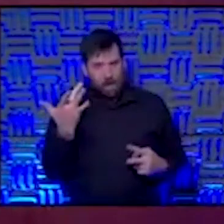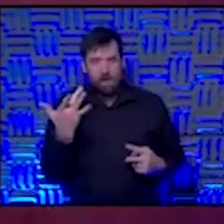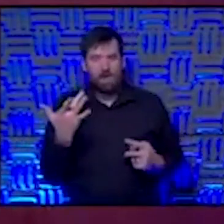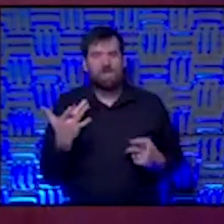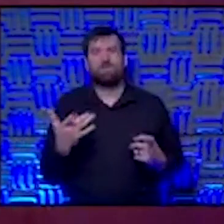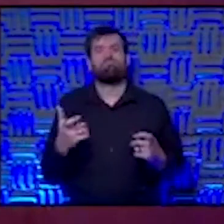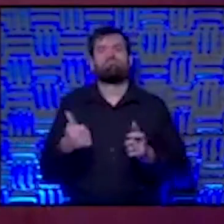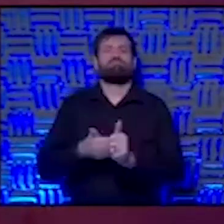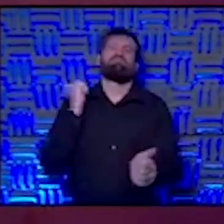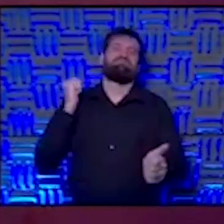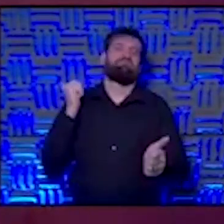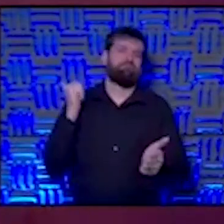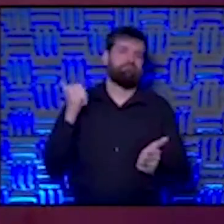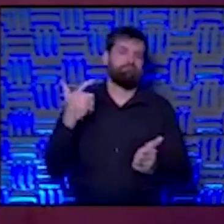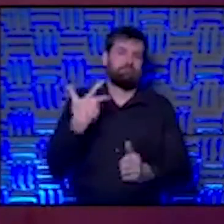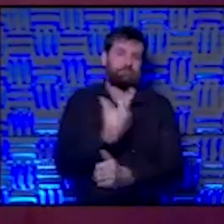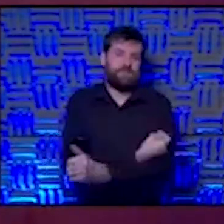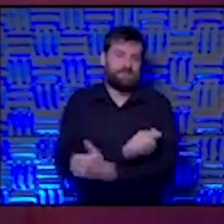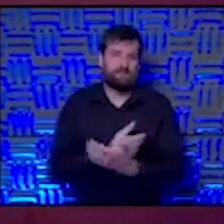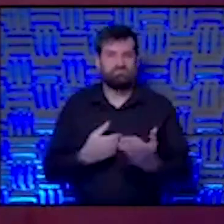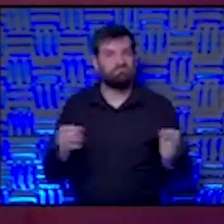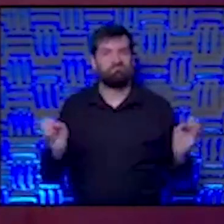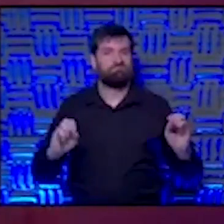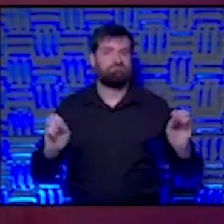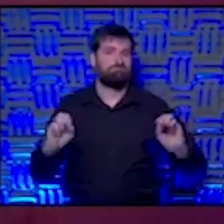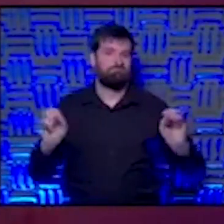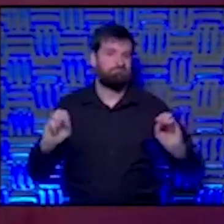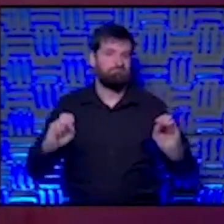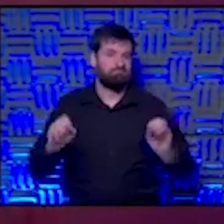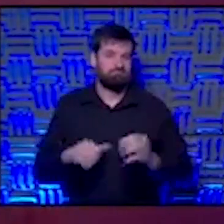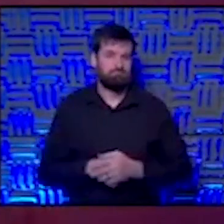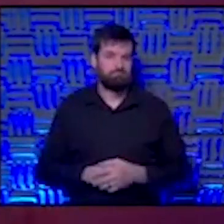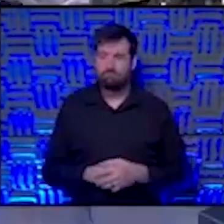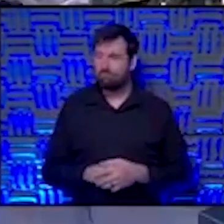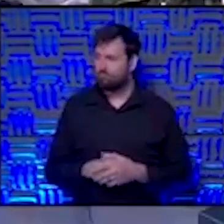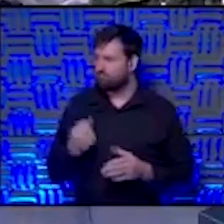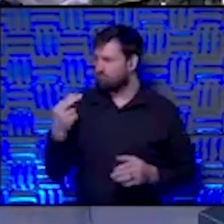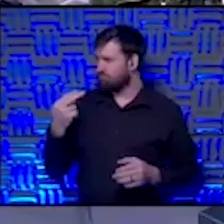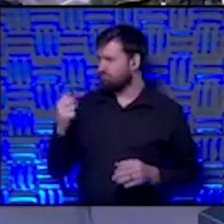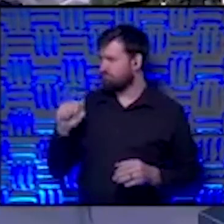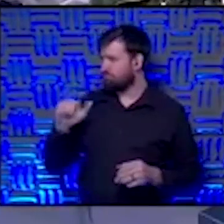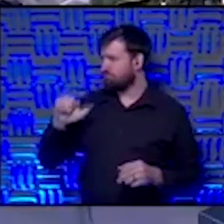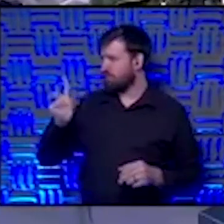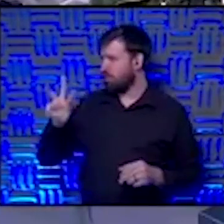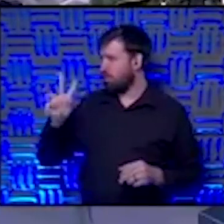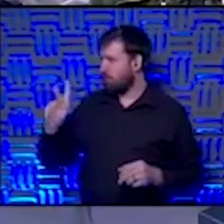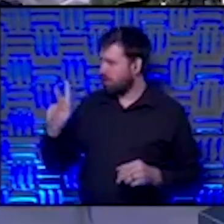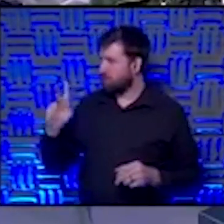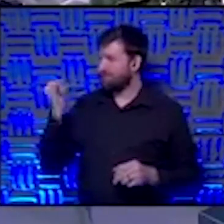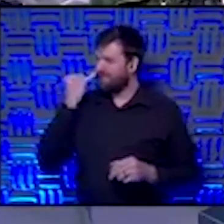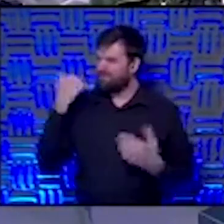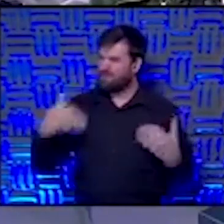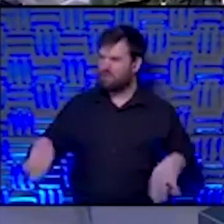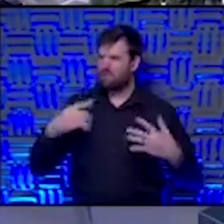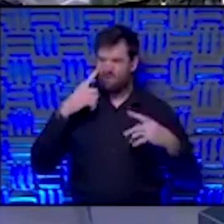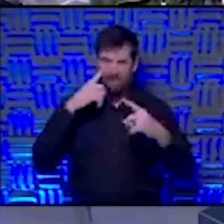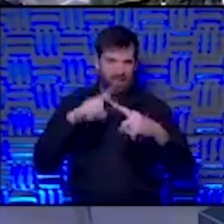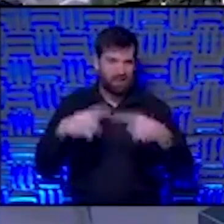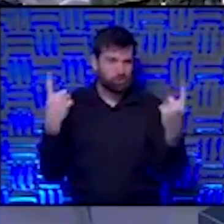anyone shouldn't be excluded from receiving this vaccine. And Hawk, even if the people have a significant allergic history, what do you